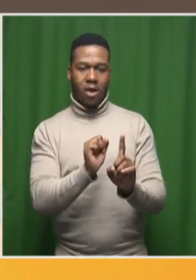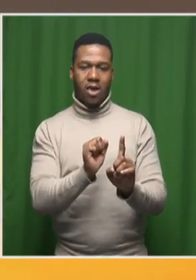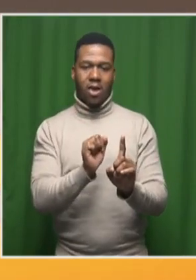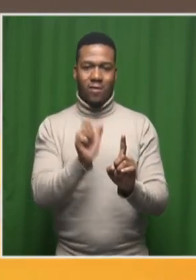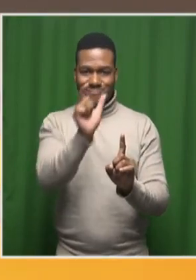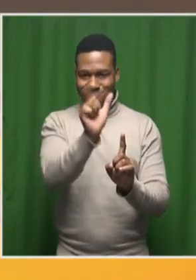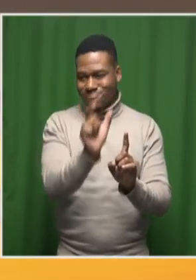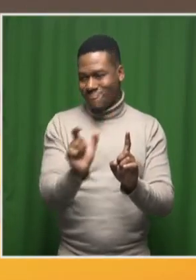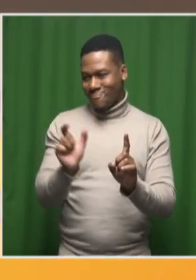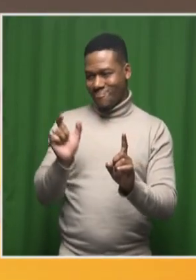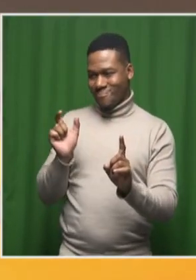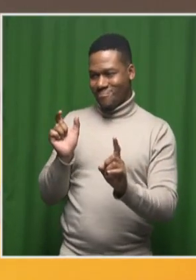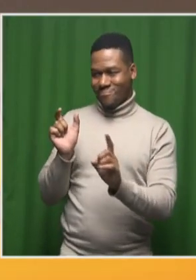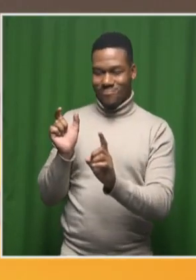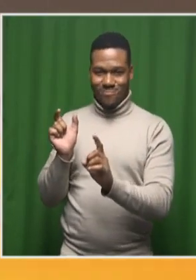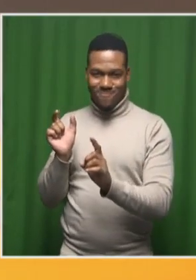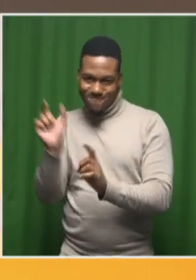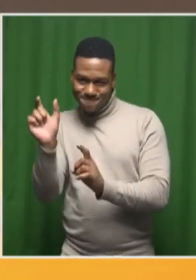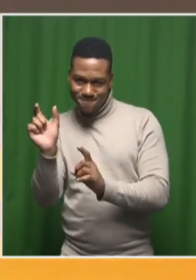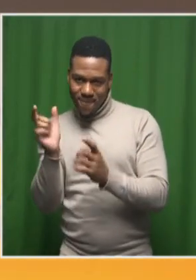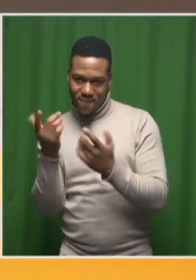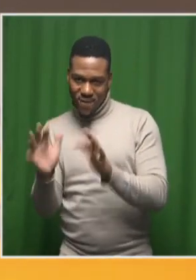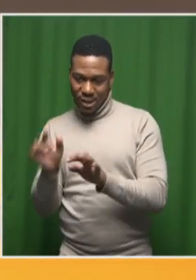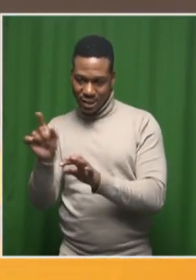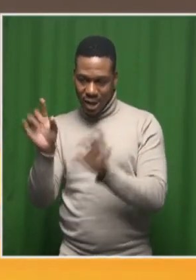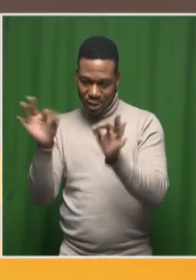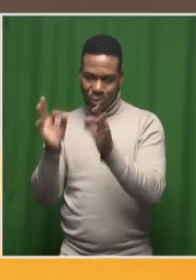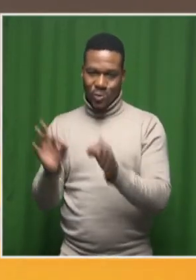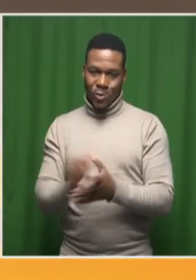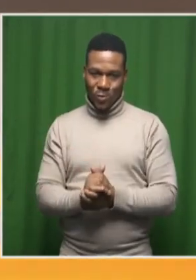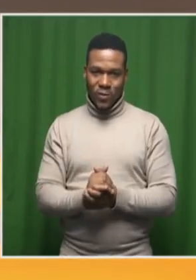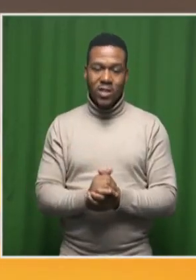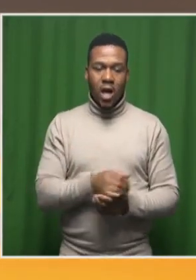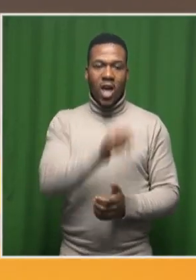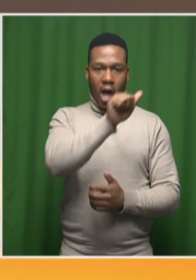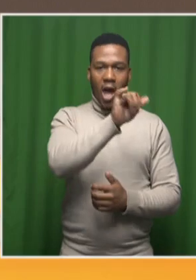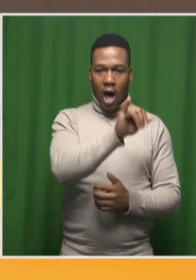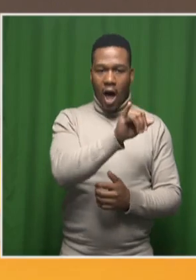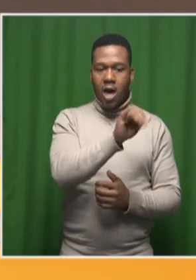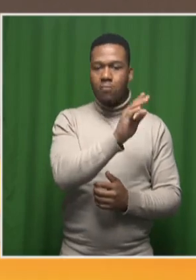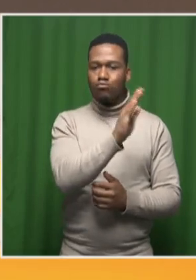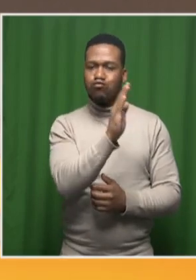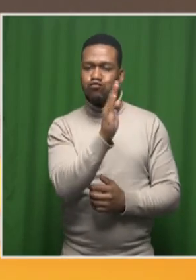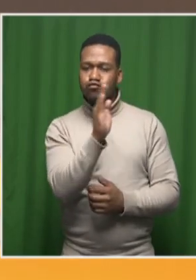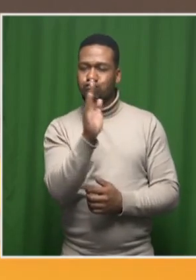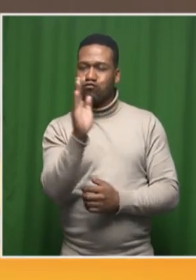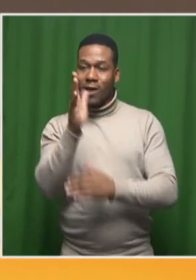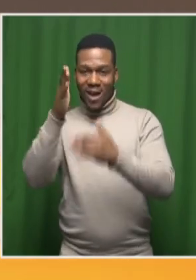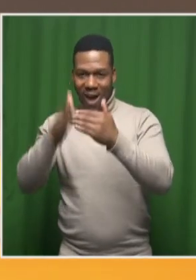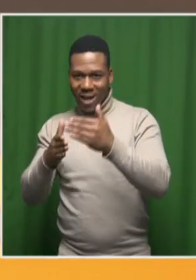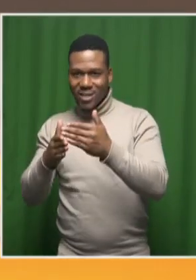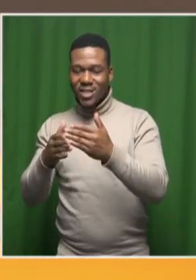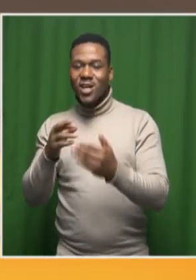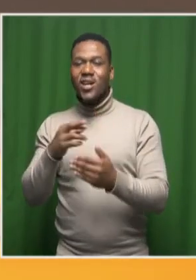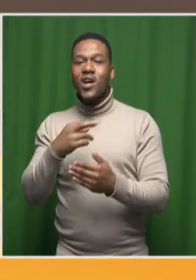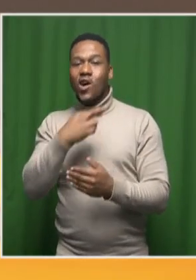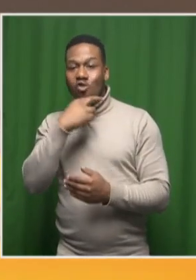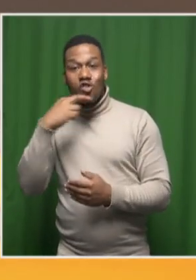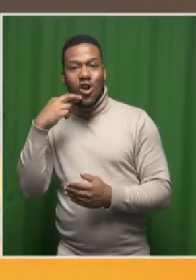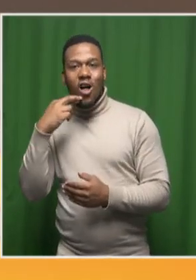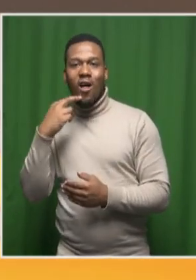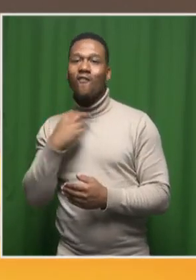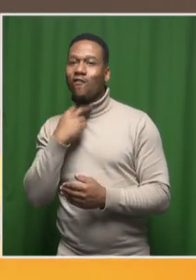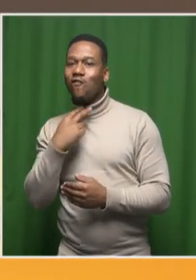to, like, you have all of this AI, and then at the end there is this clip of Ricky's real voice from a